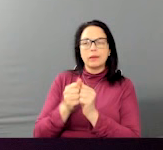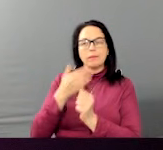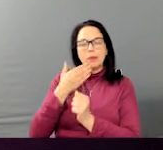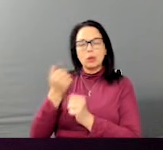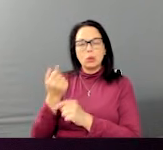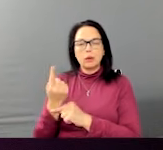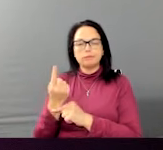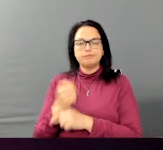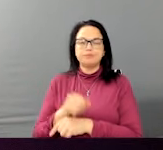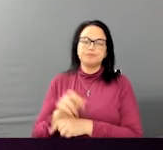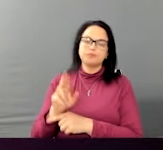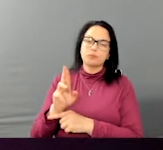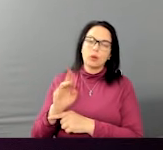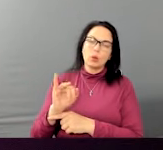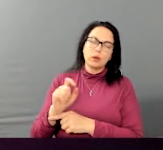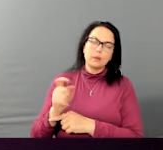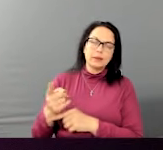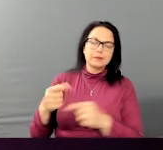and instead